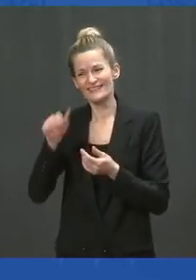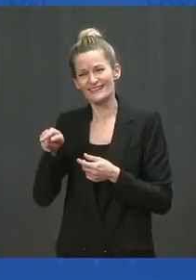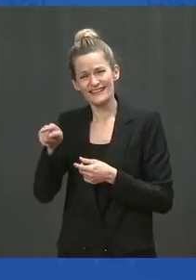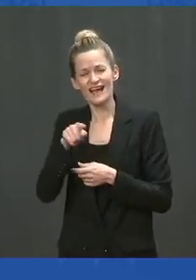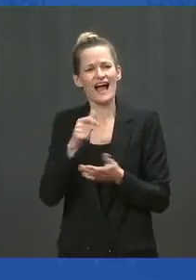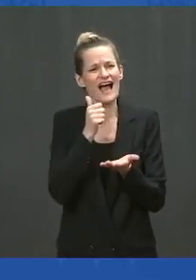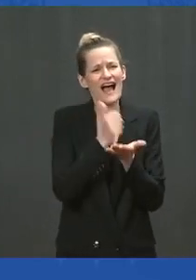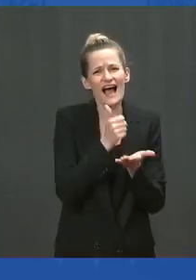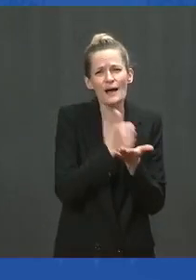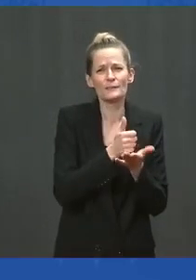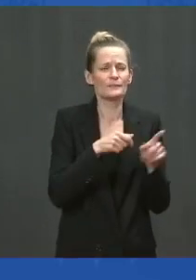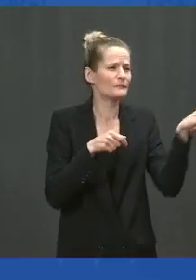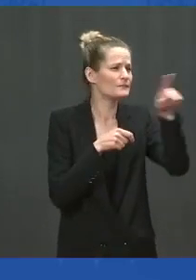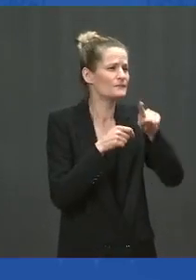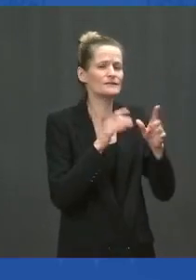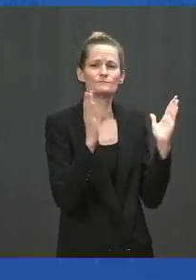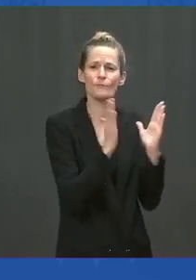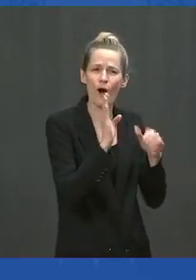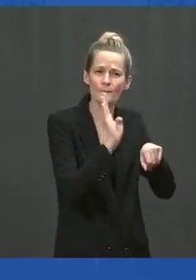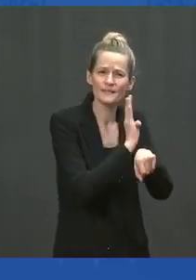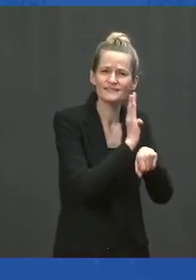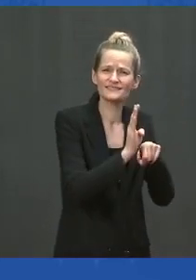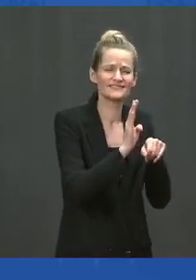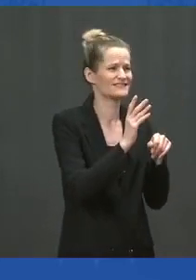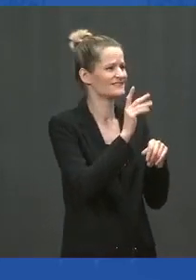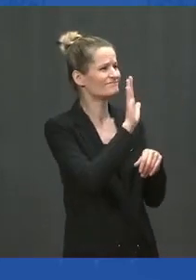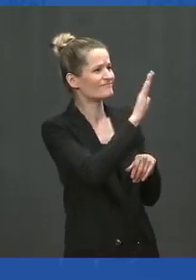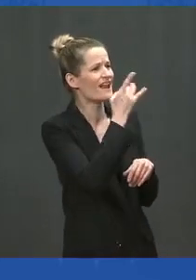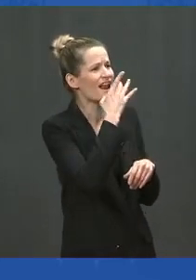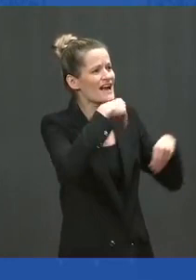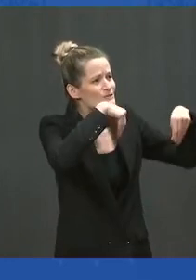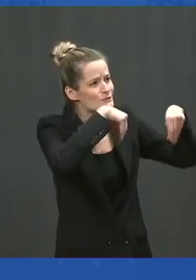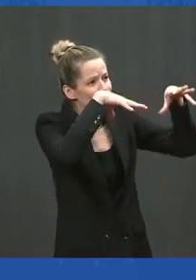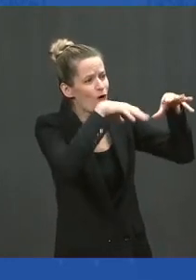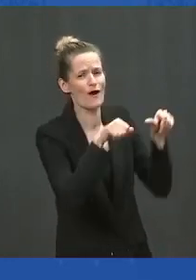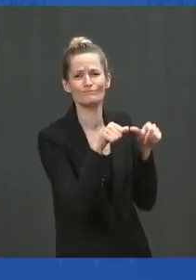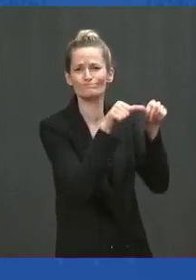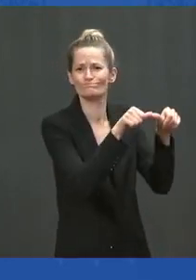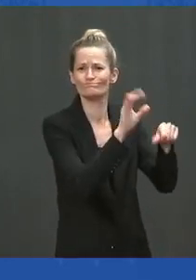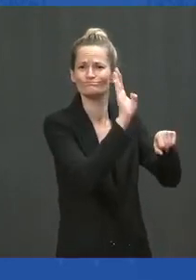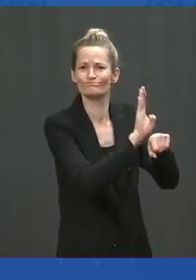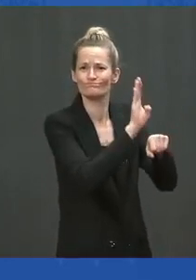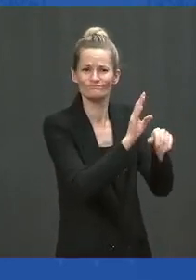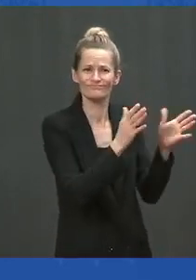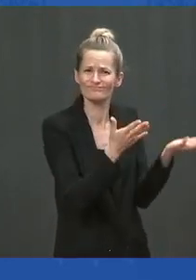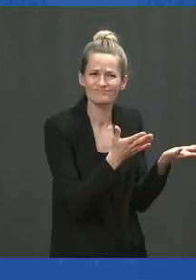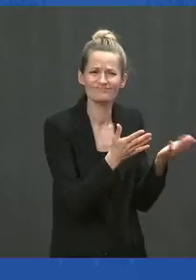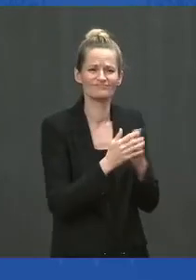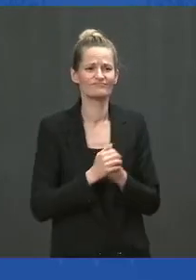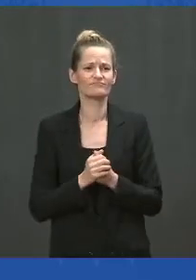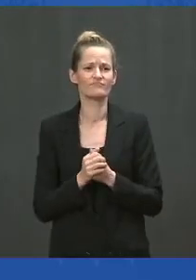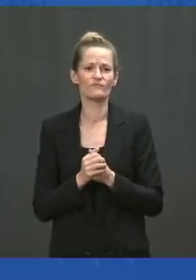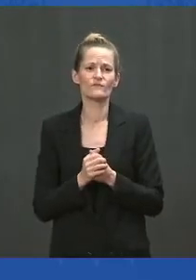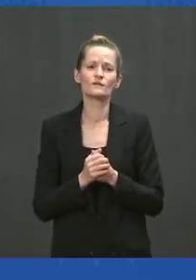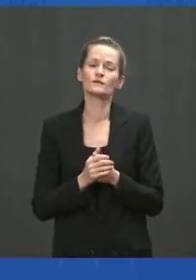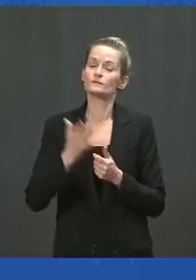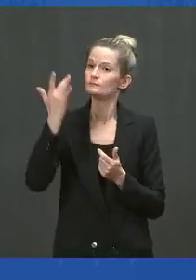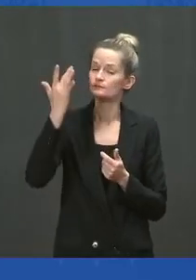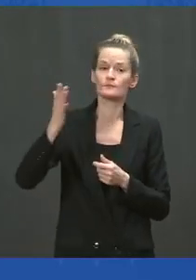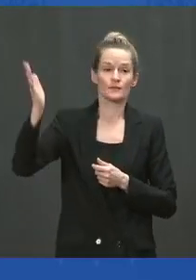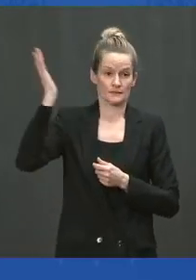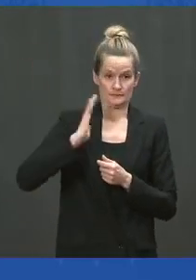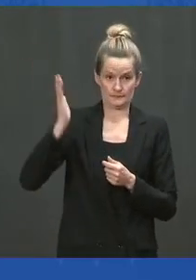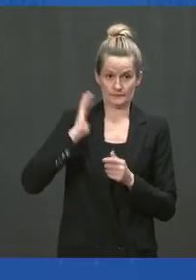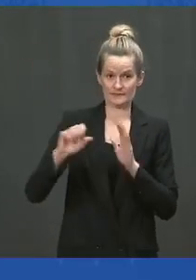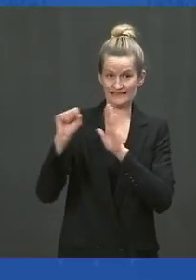their doors open, and their employees on the job. Because states were losing revenue, they were